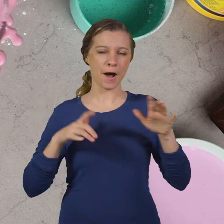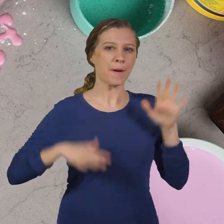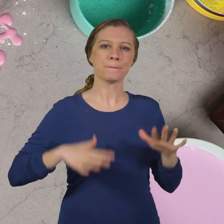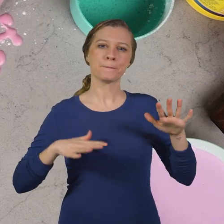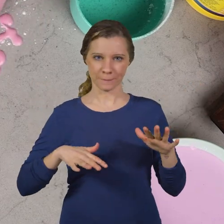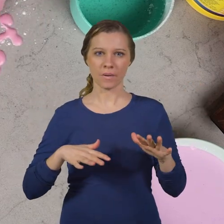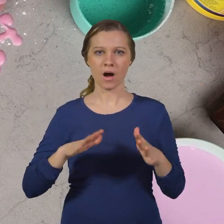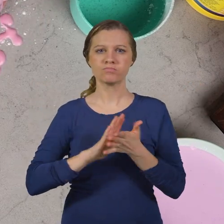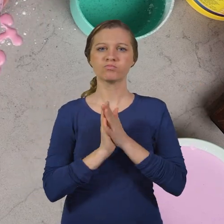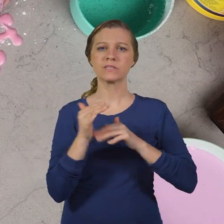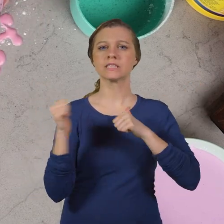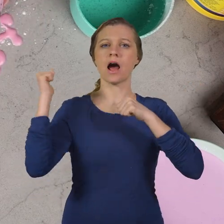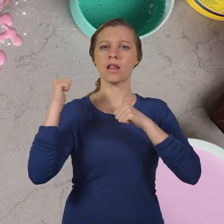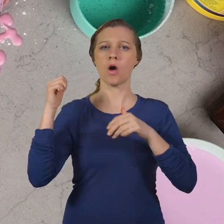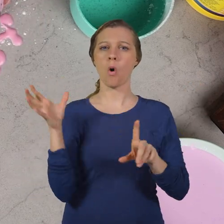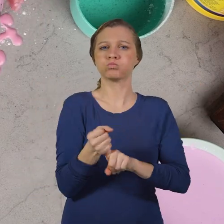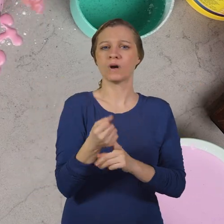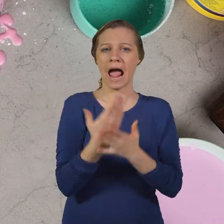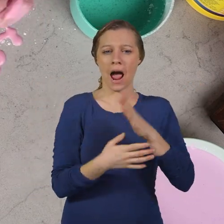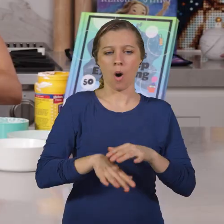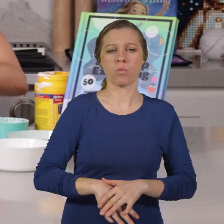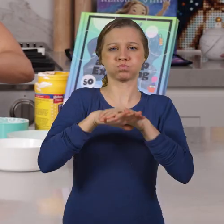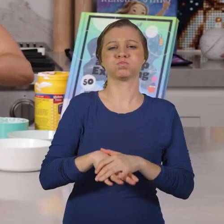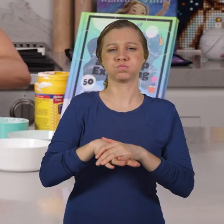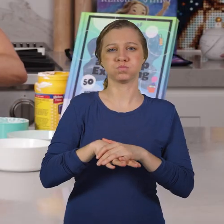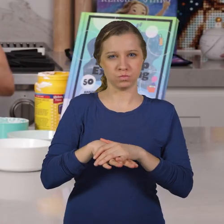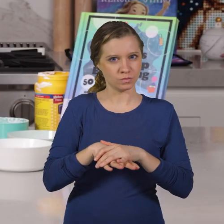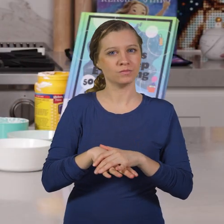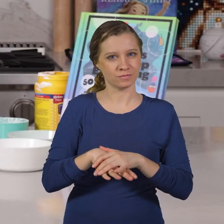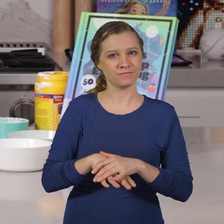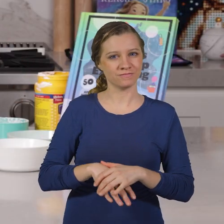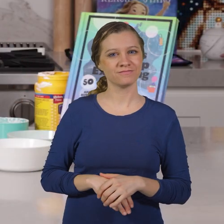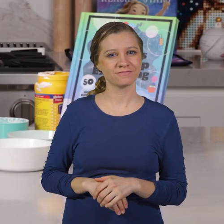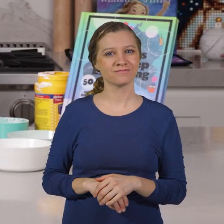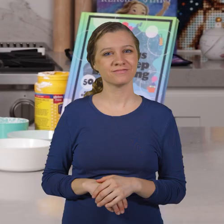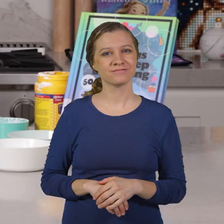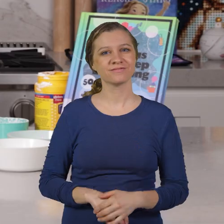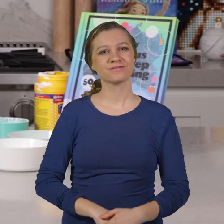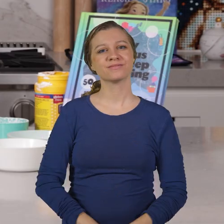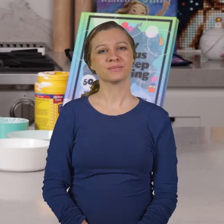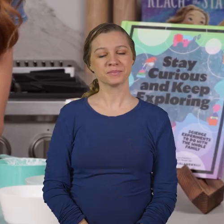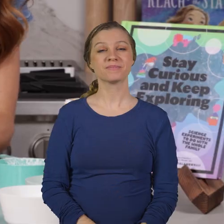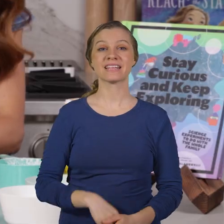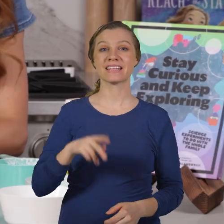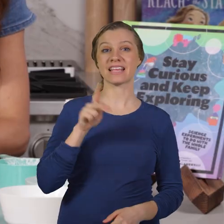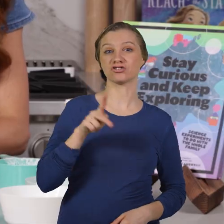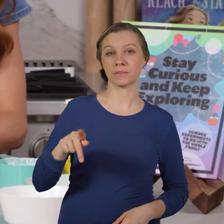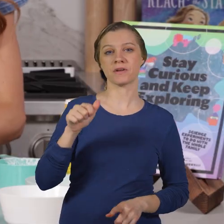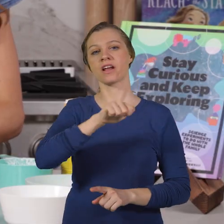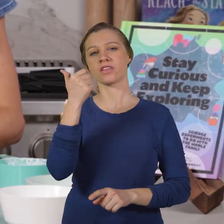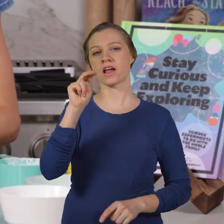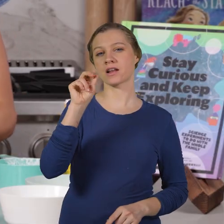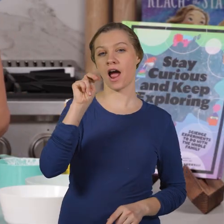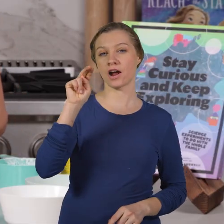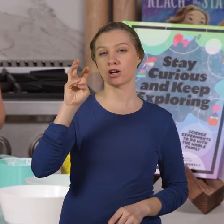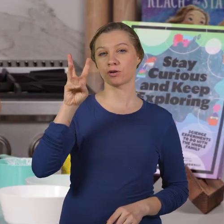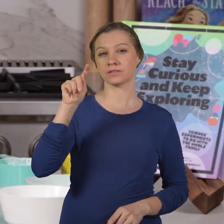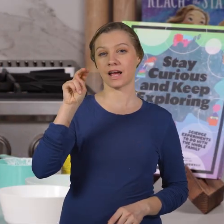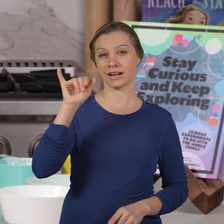really fast, it acts like a solid, capturing my hand inside the bowl. Ketchup is